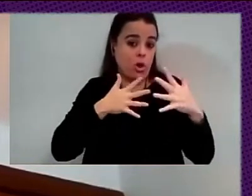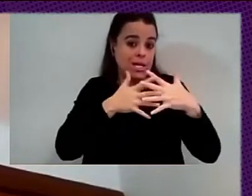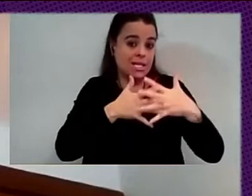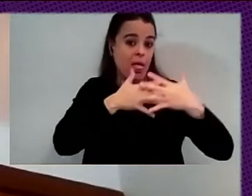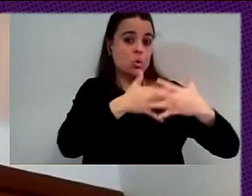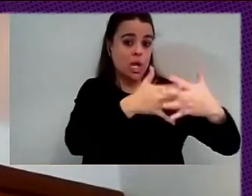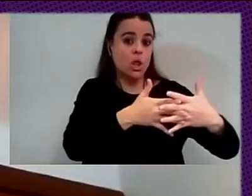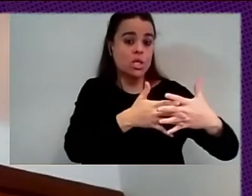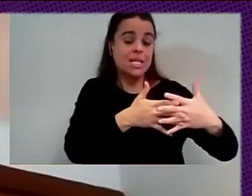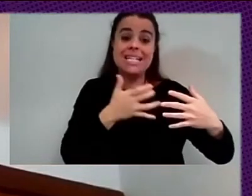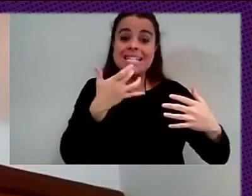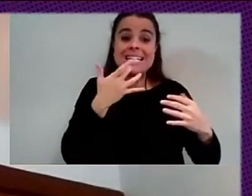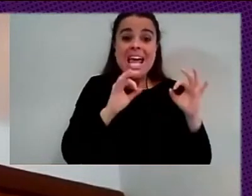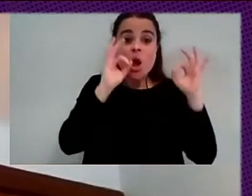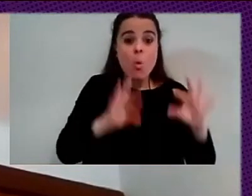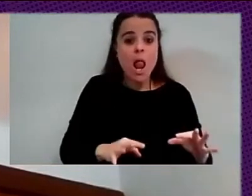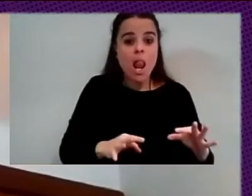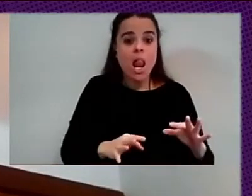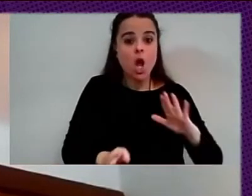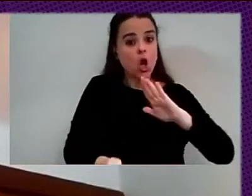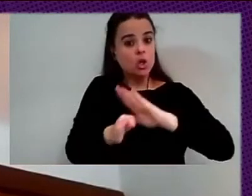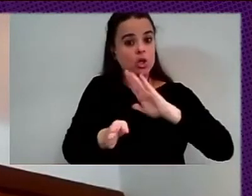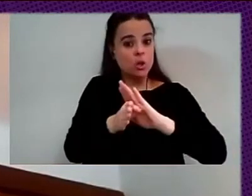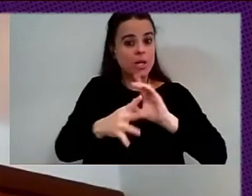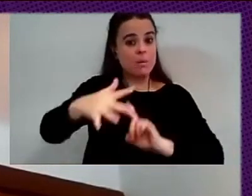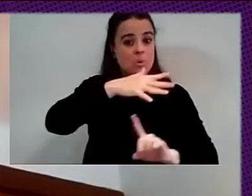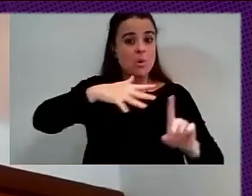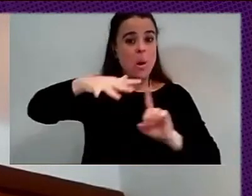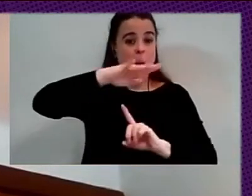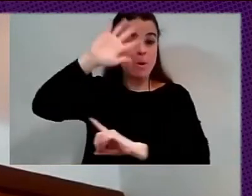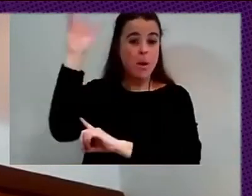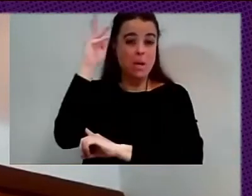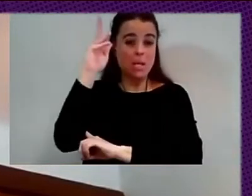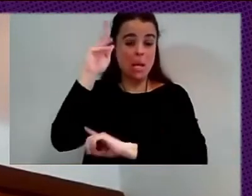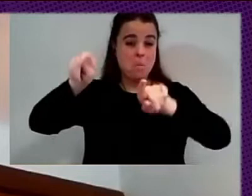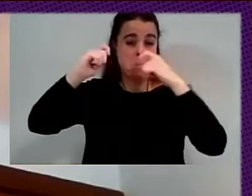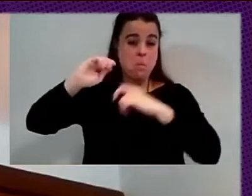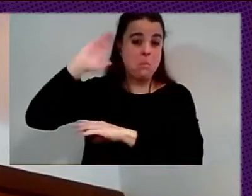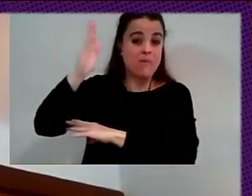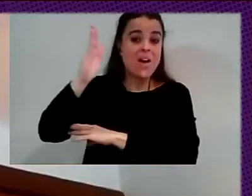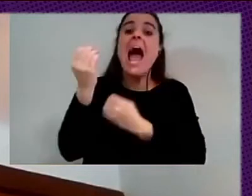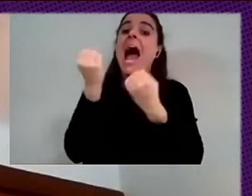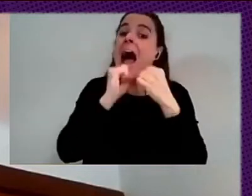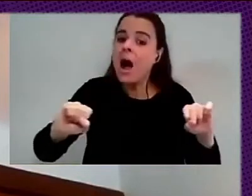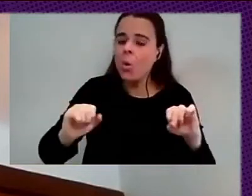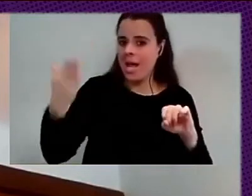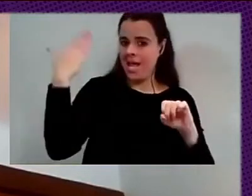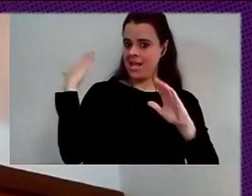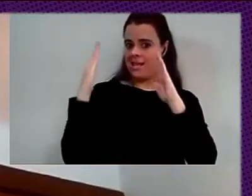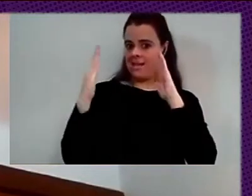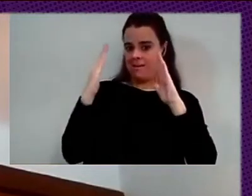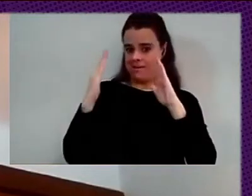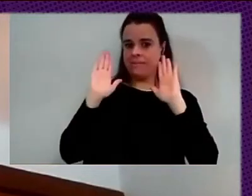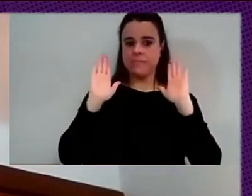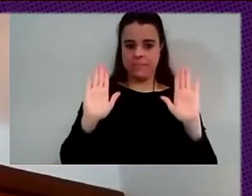So the issue we have here is to try to redistribute wealth and go into a steady state